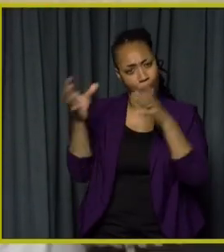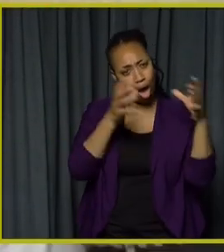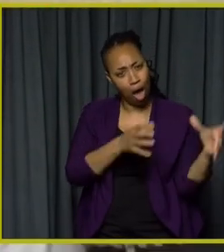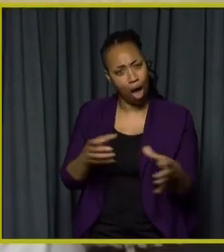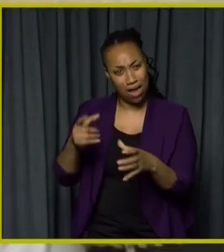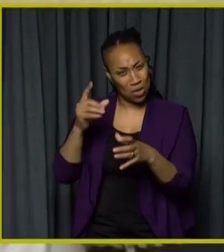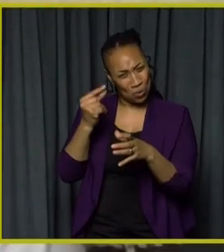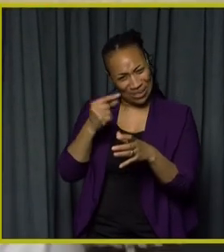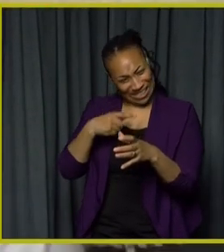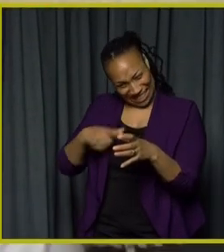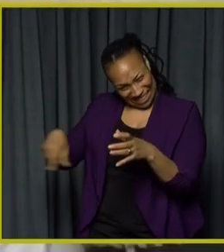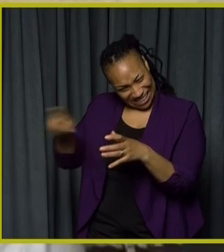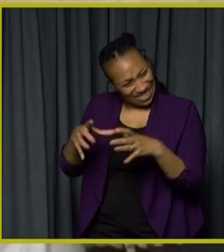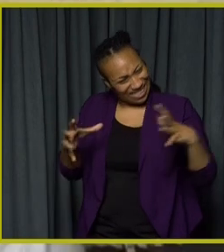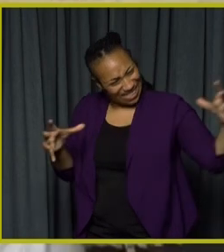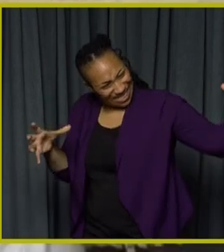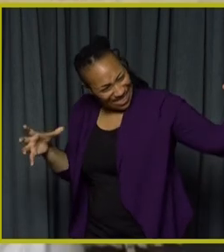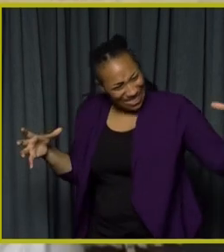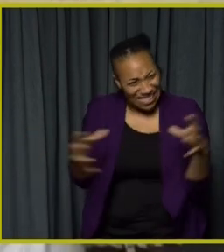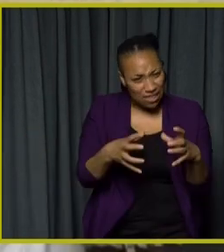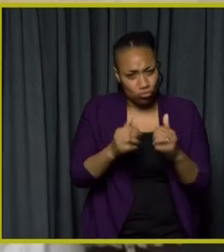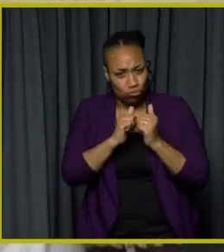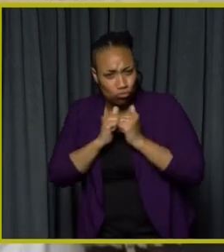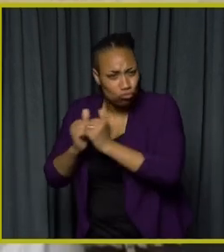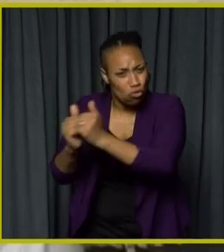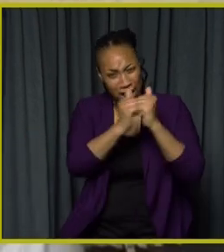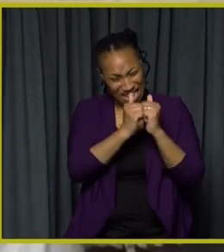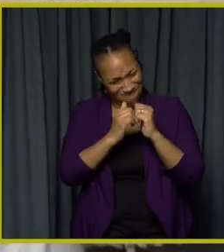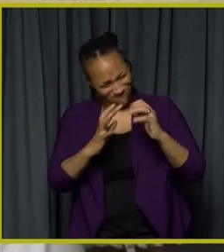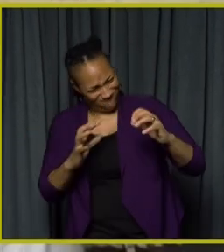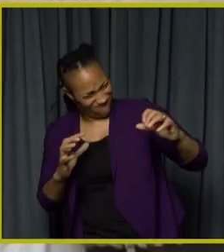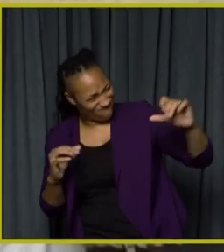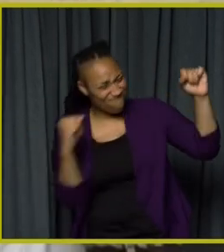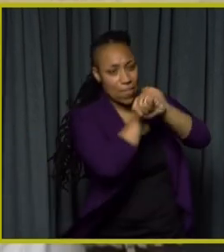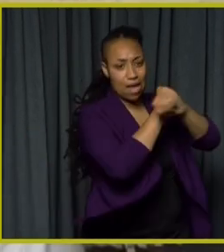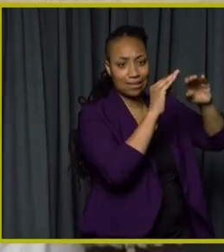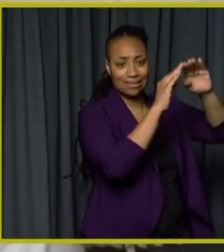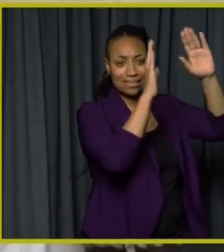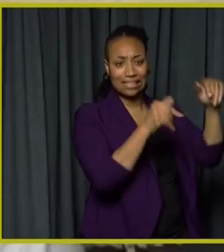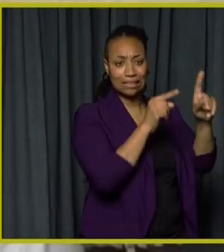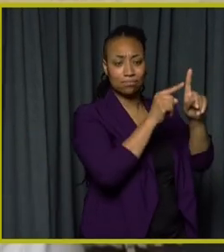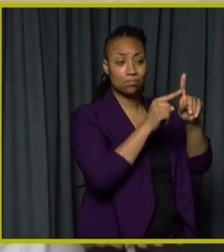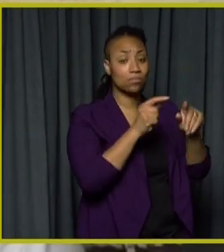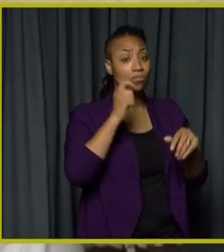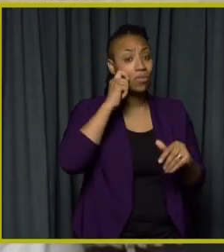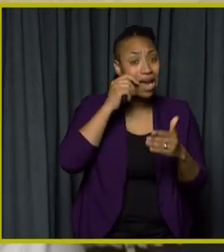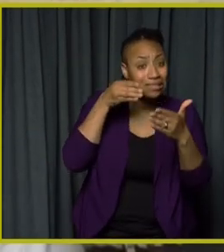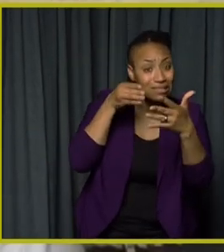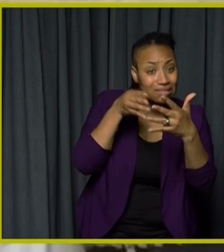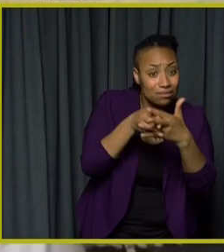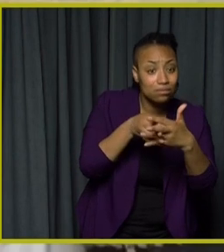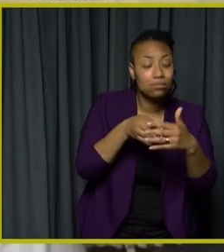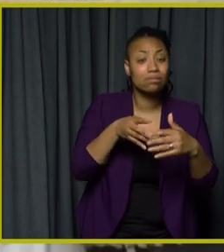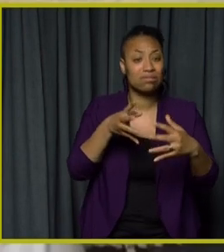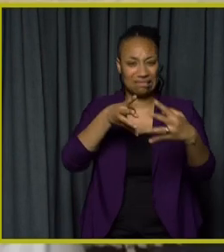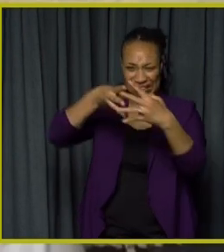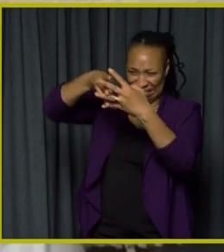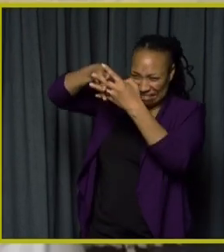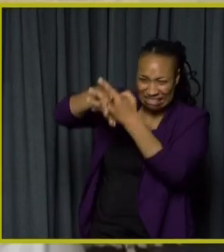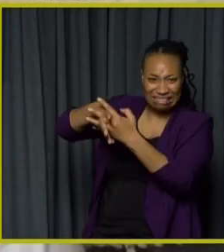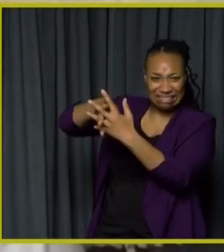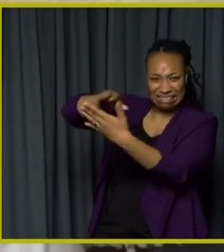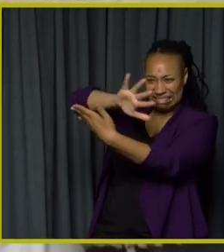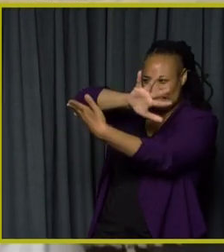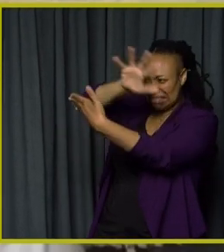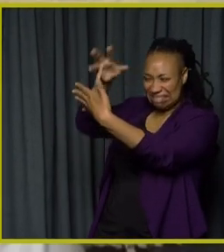of interlocking injustices, of economic inequalities, of racism that runs so deep in America. COVID-19 has